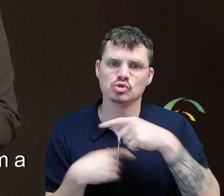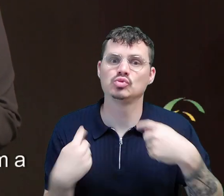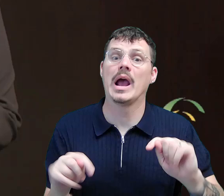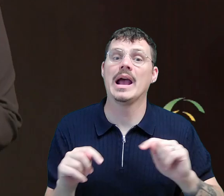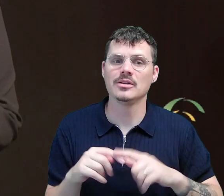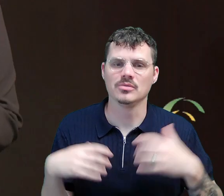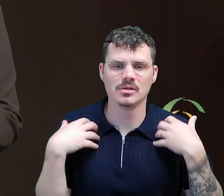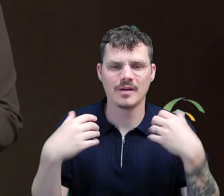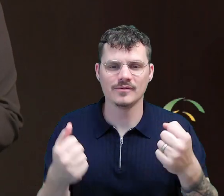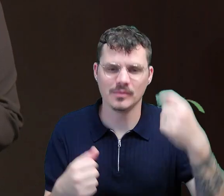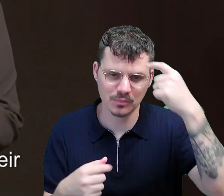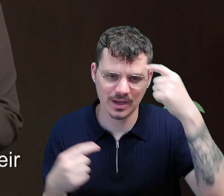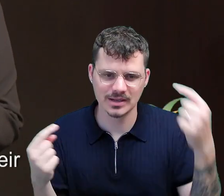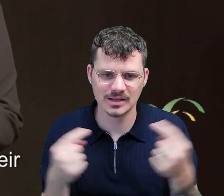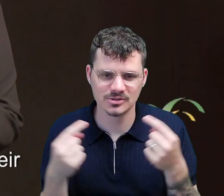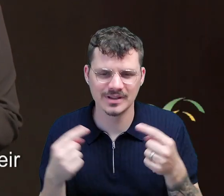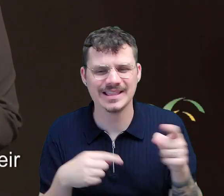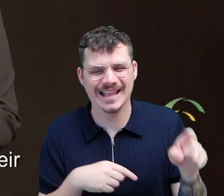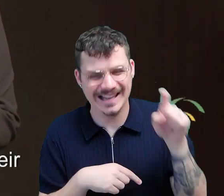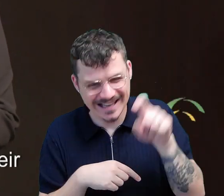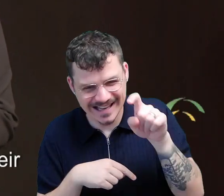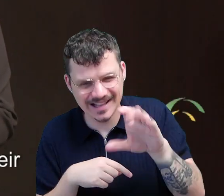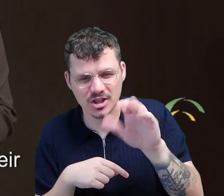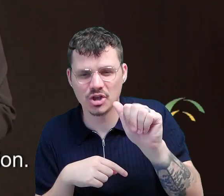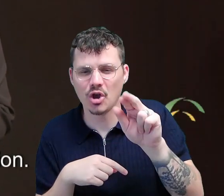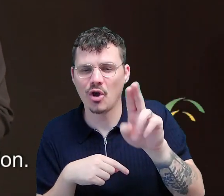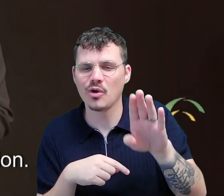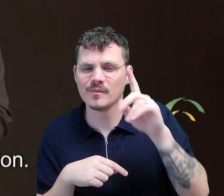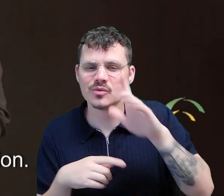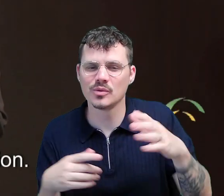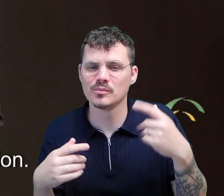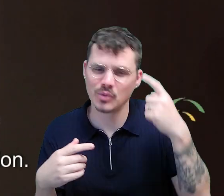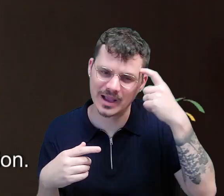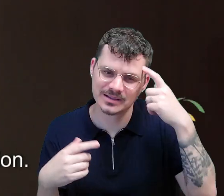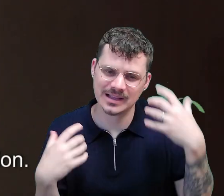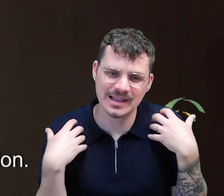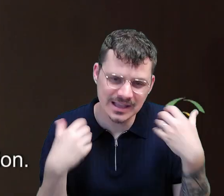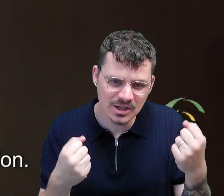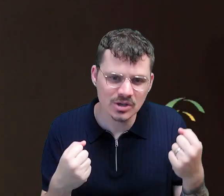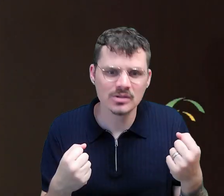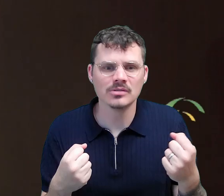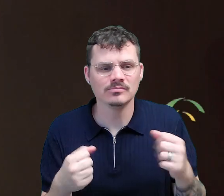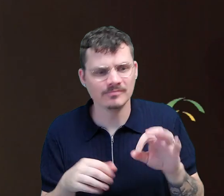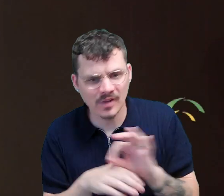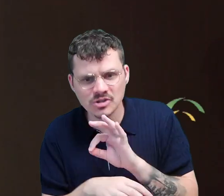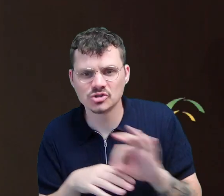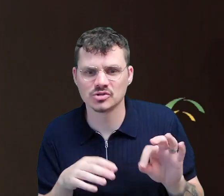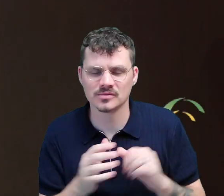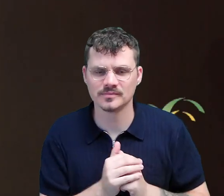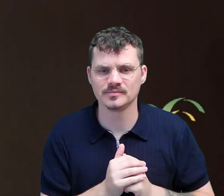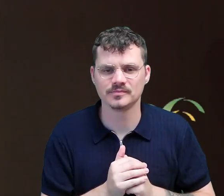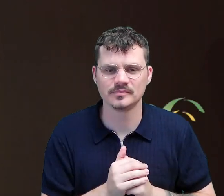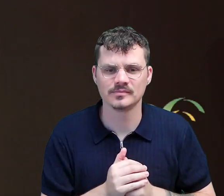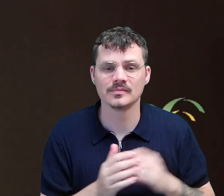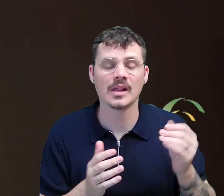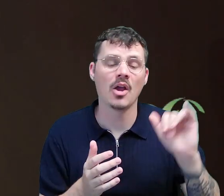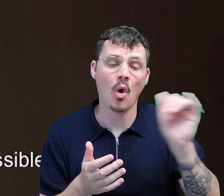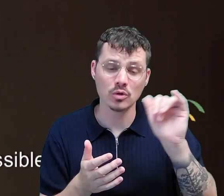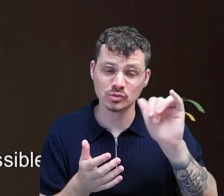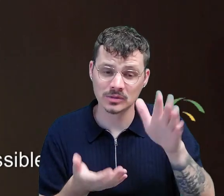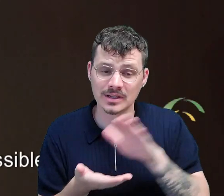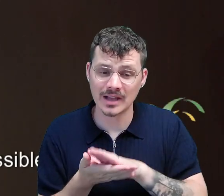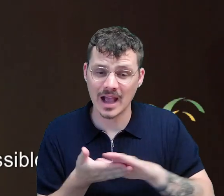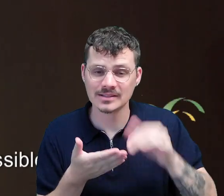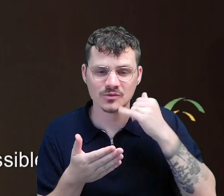recover from a brain injury. They need the carbohydrates for their brains to heal and recover and function. It's also nice, if we can,